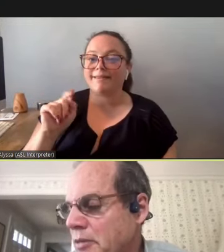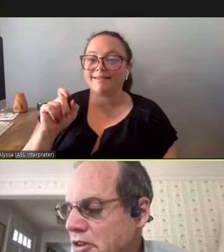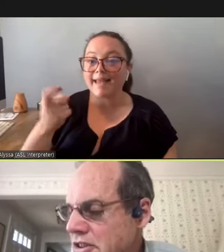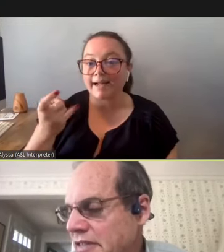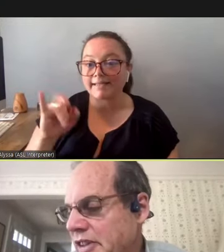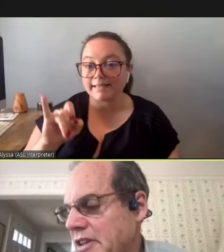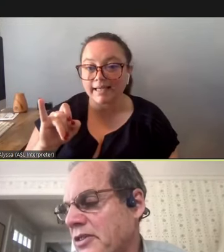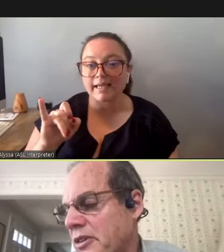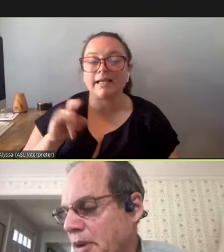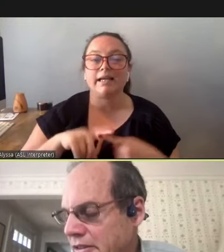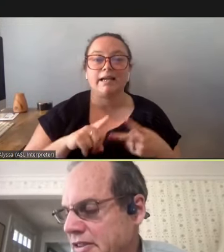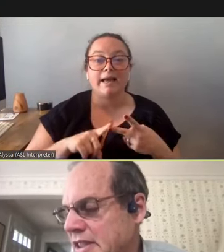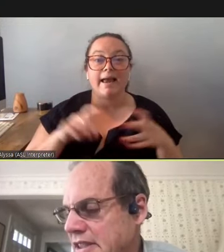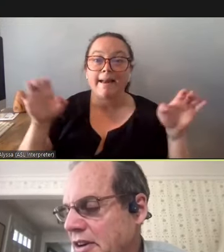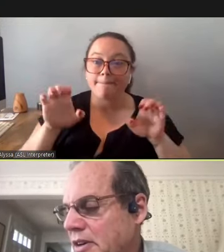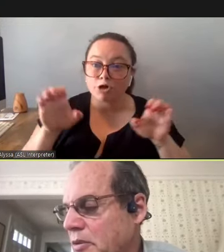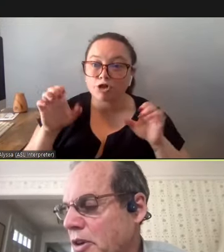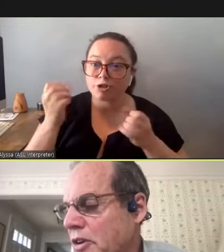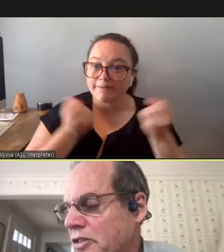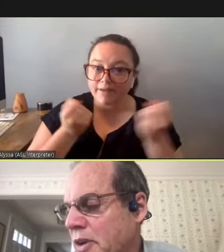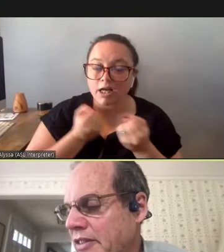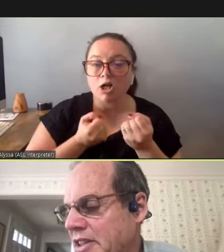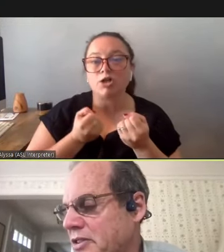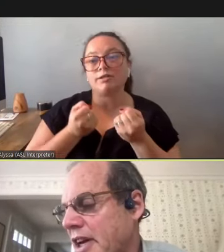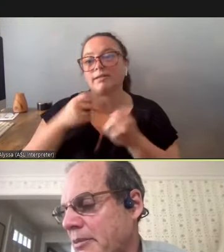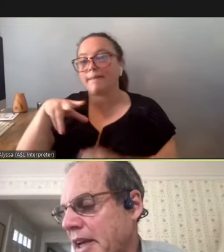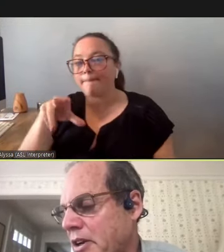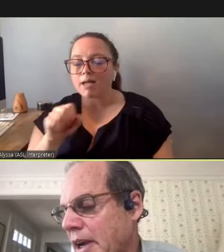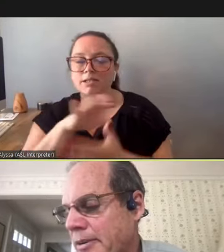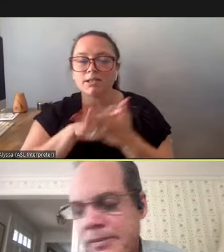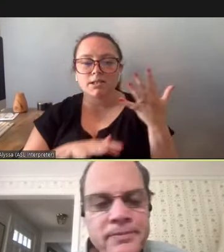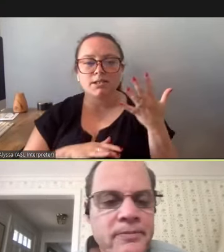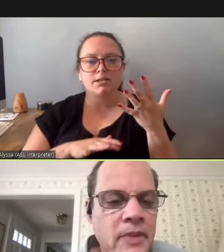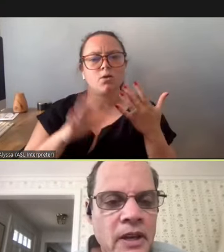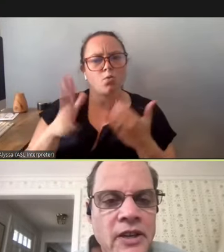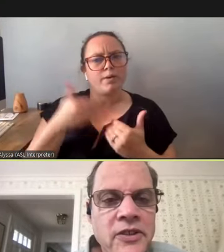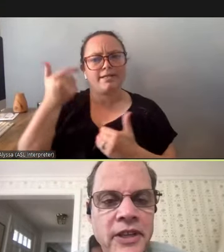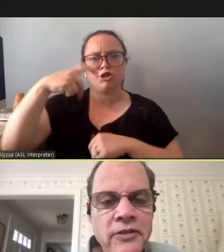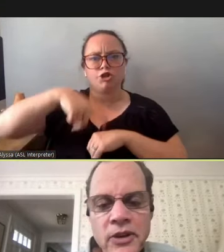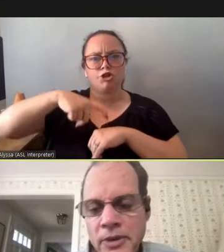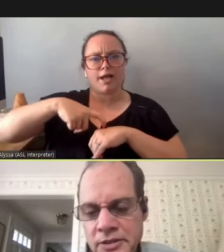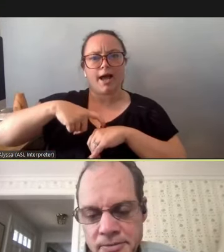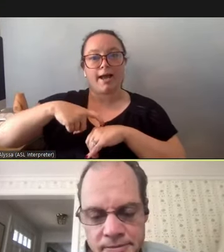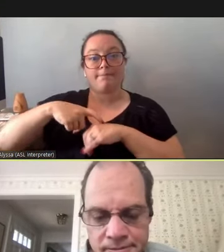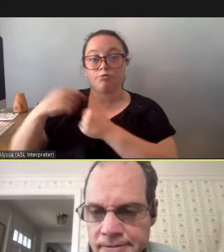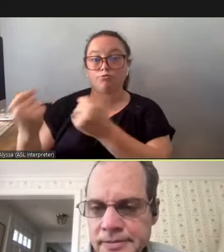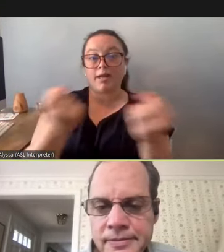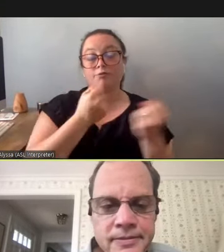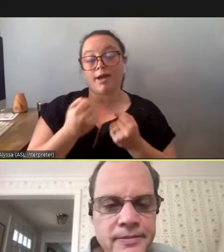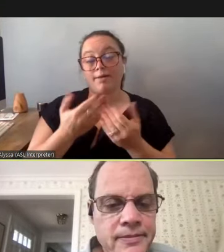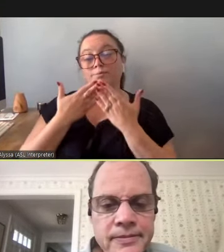the emergency vehicles, the buses, et cetera, would also have an easier time getting around. So thank you very much.